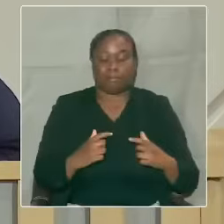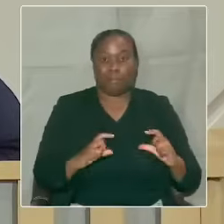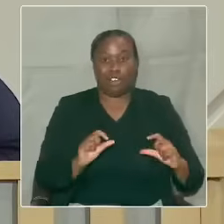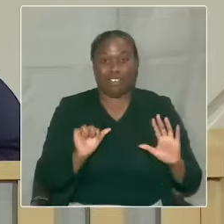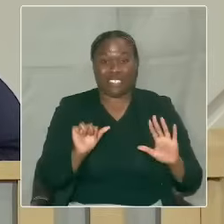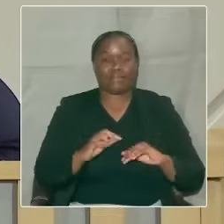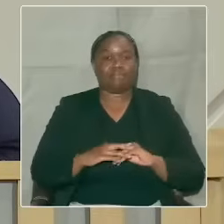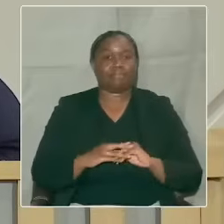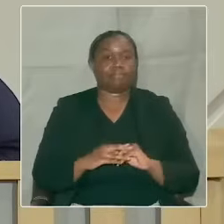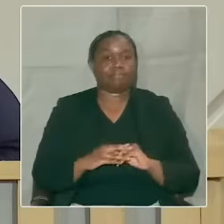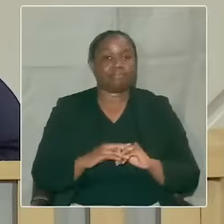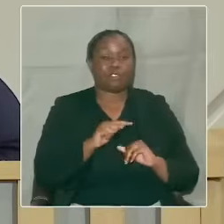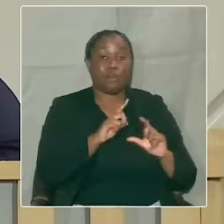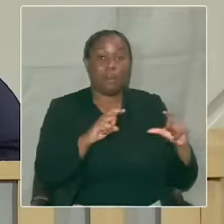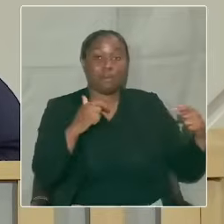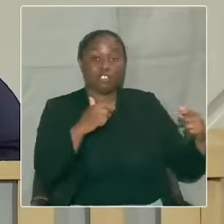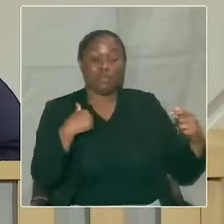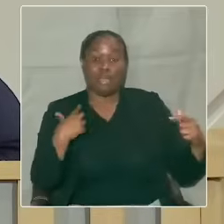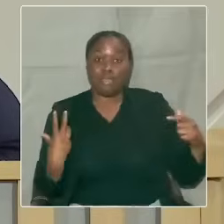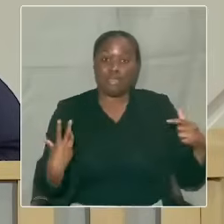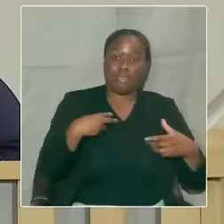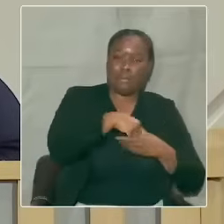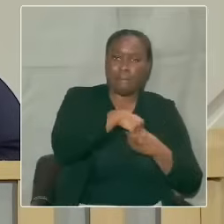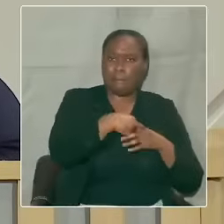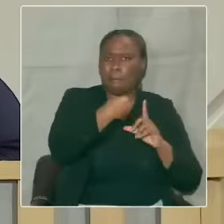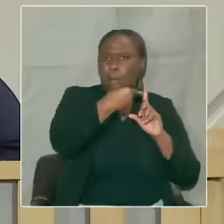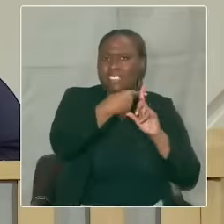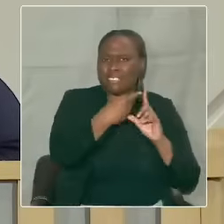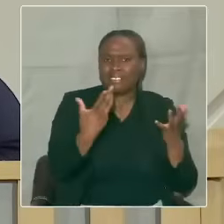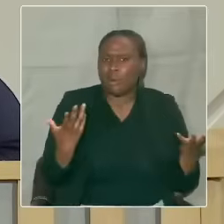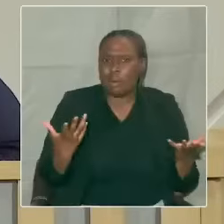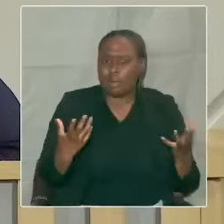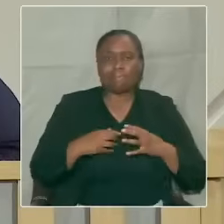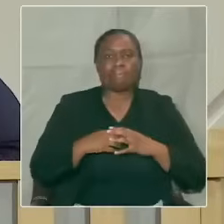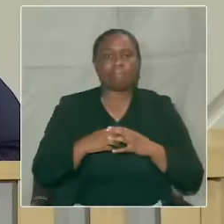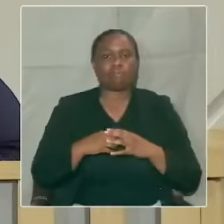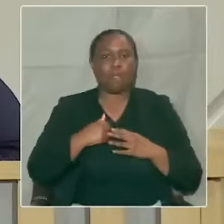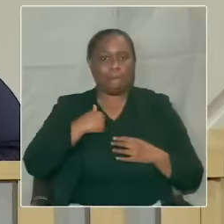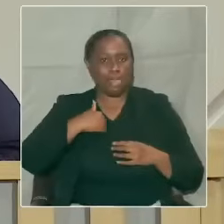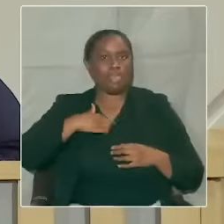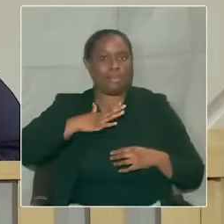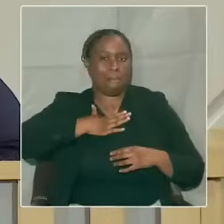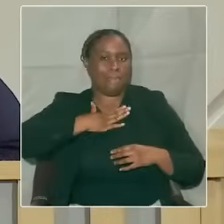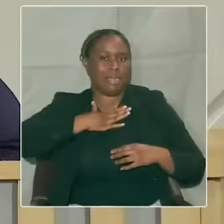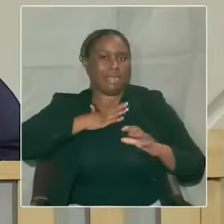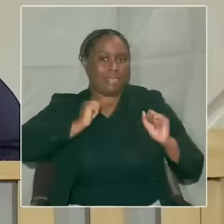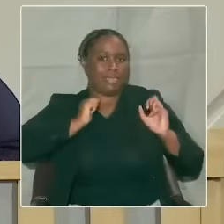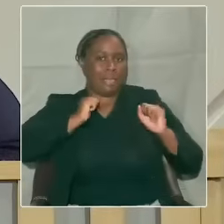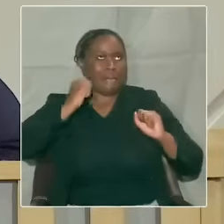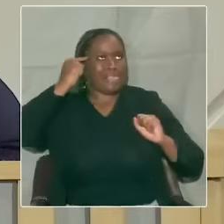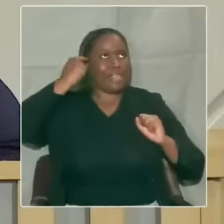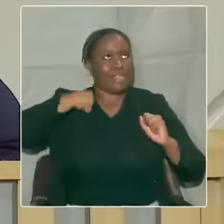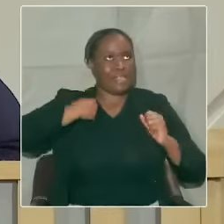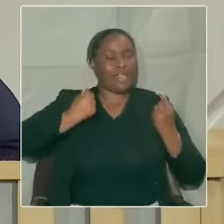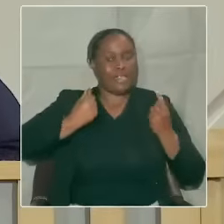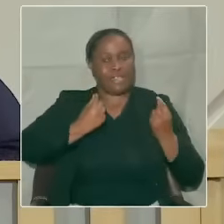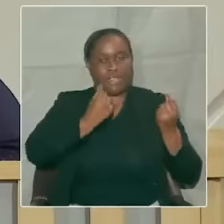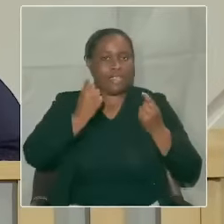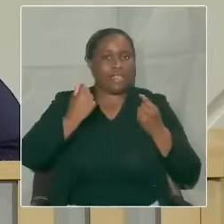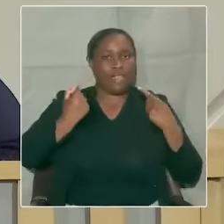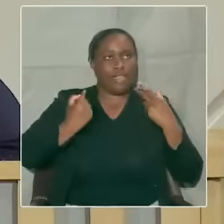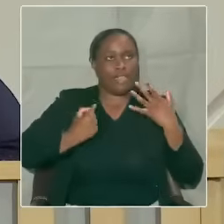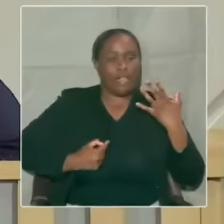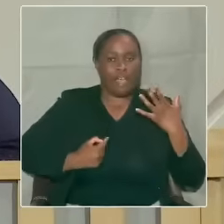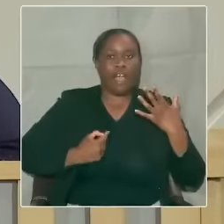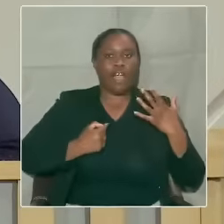of participating in the commission is not to provide my account of interactions with